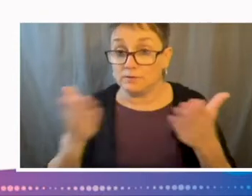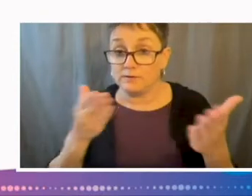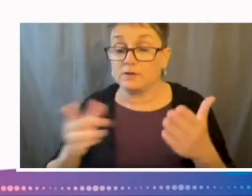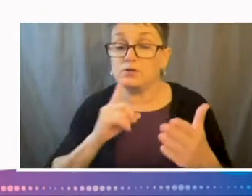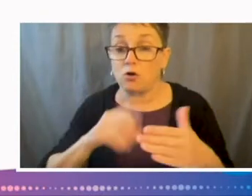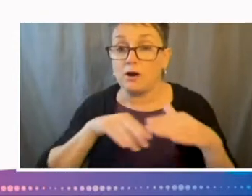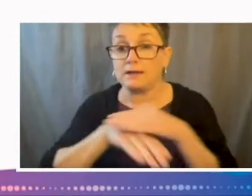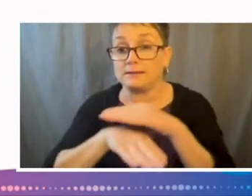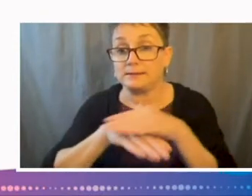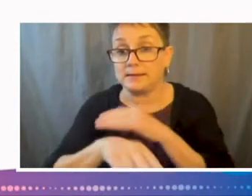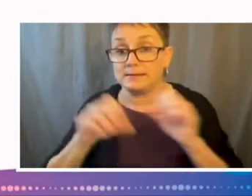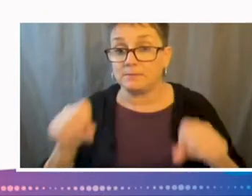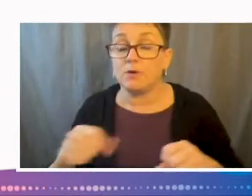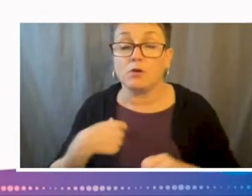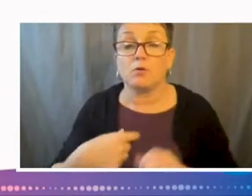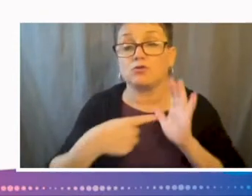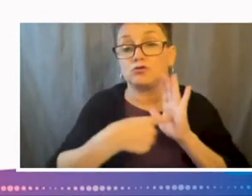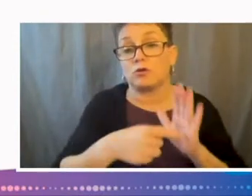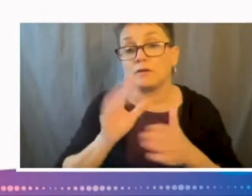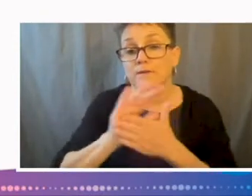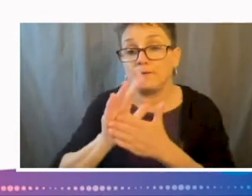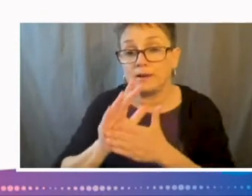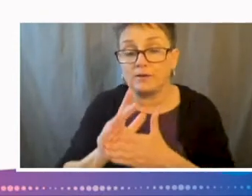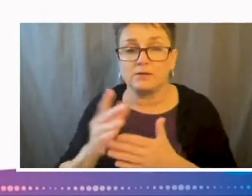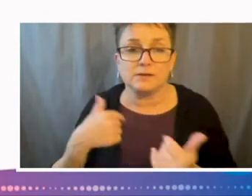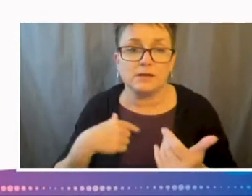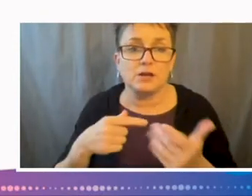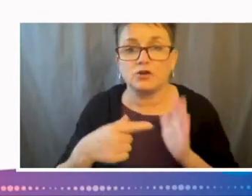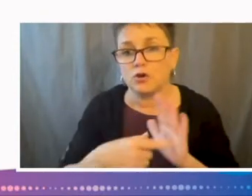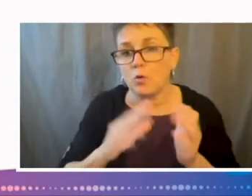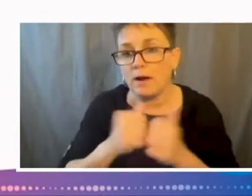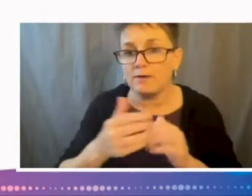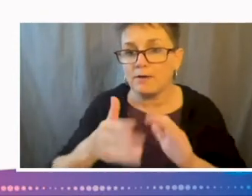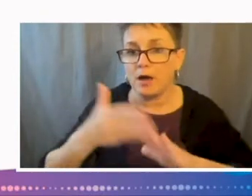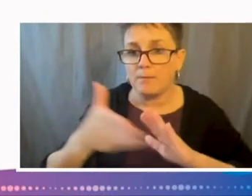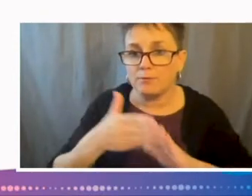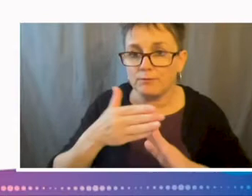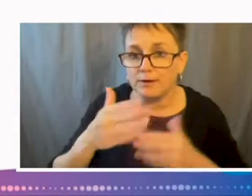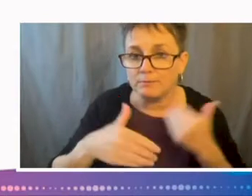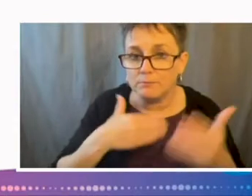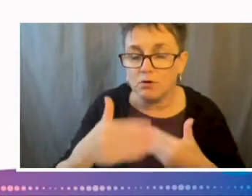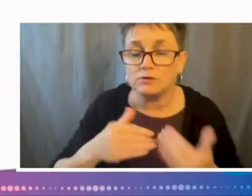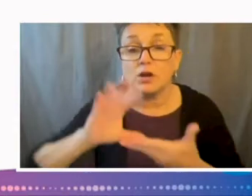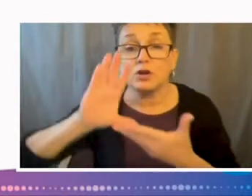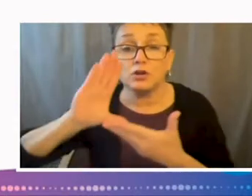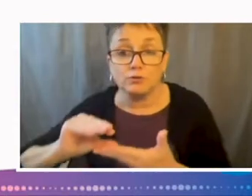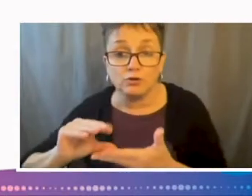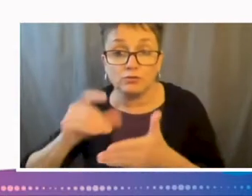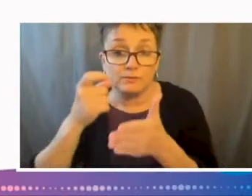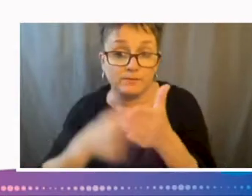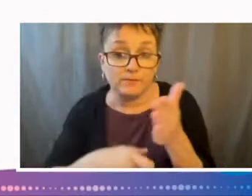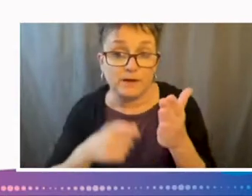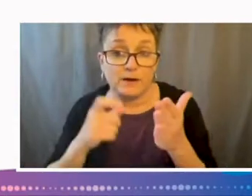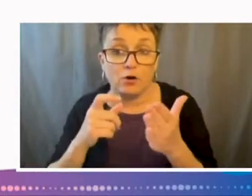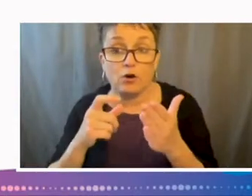you'll see in a moment, the videos cover the operating modes and services like the reduced fare card program that was also mentioned